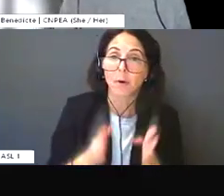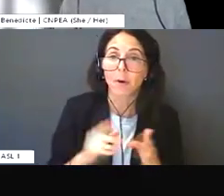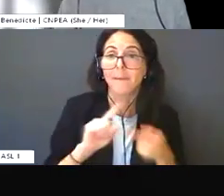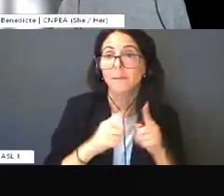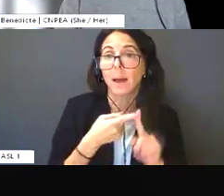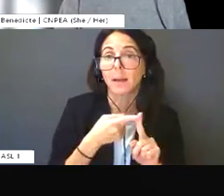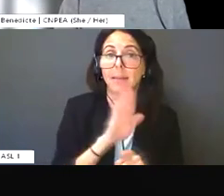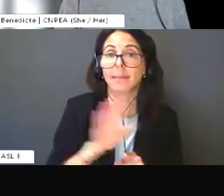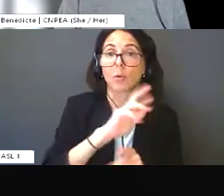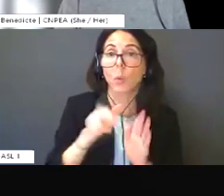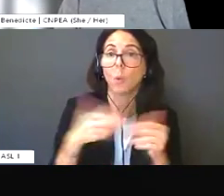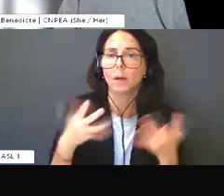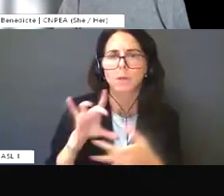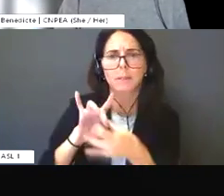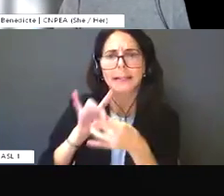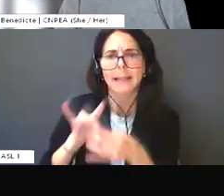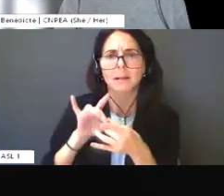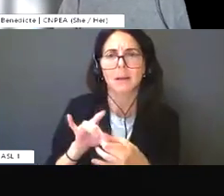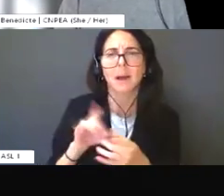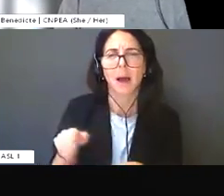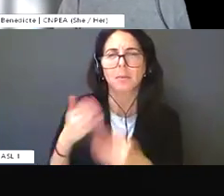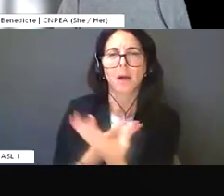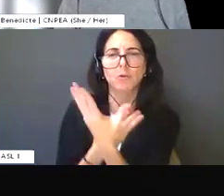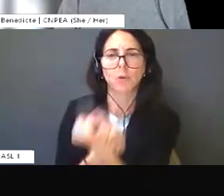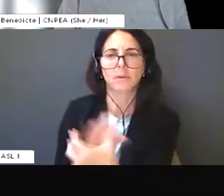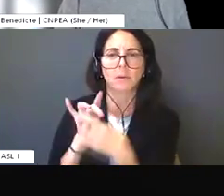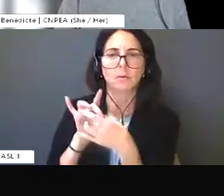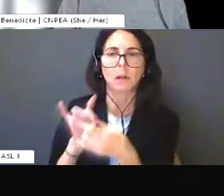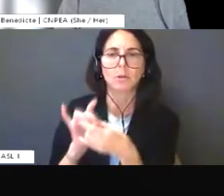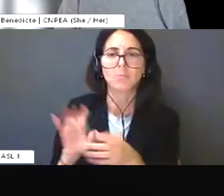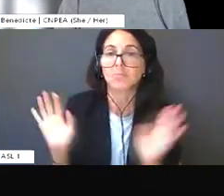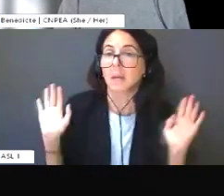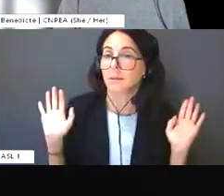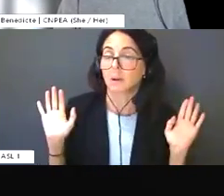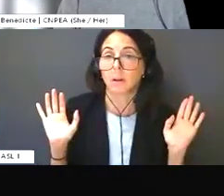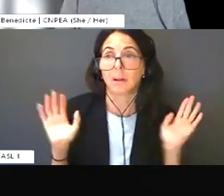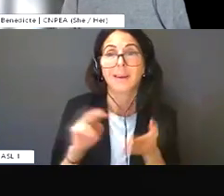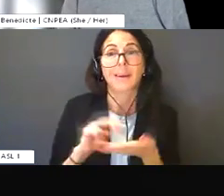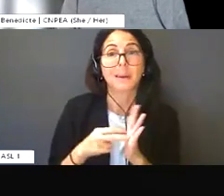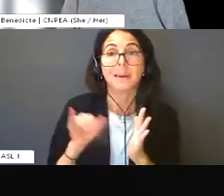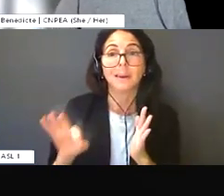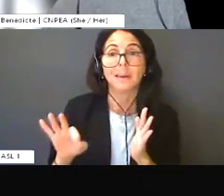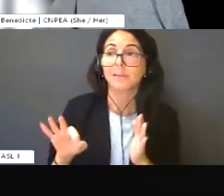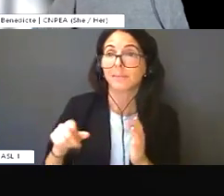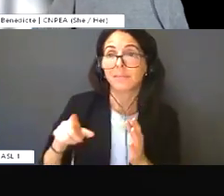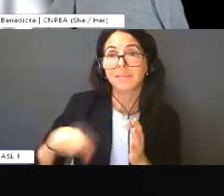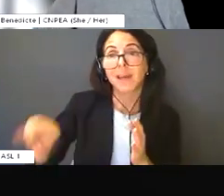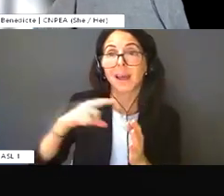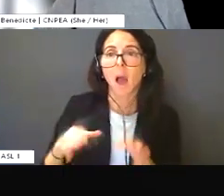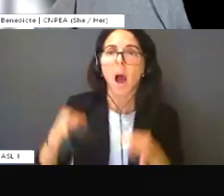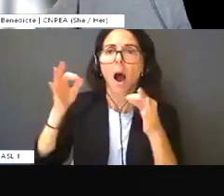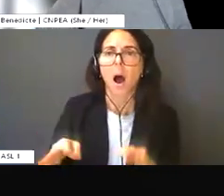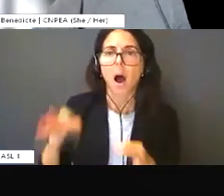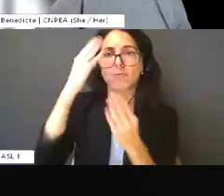have that trusting relationship, where if the older adults decides to report